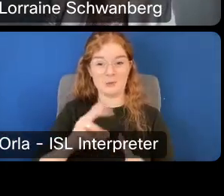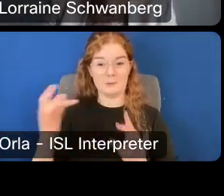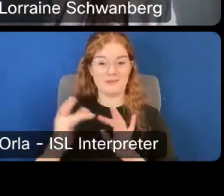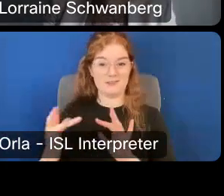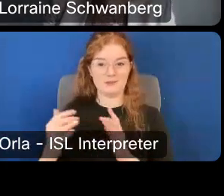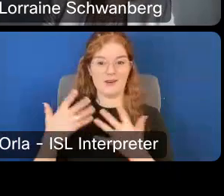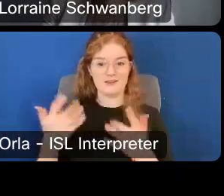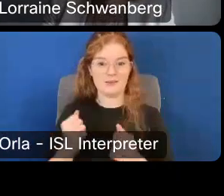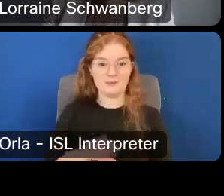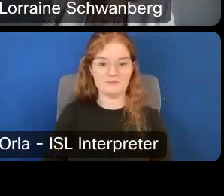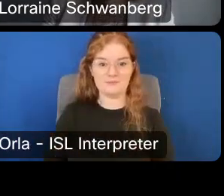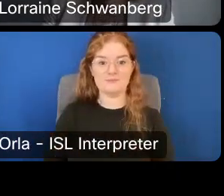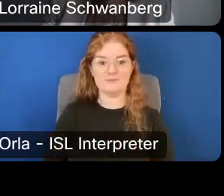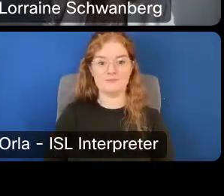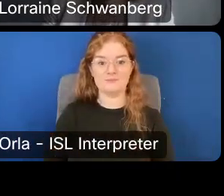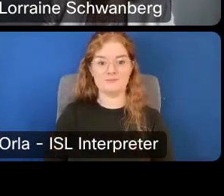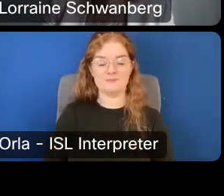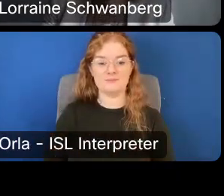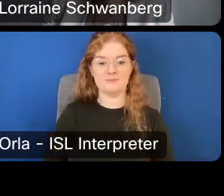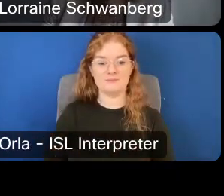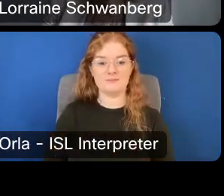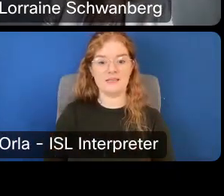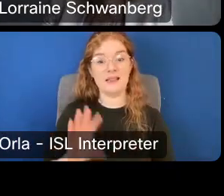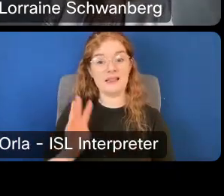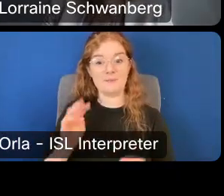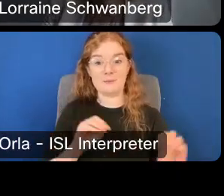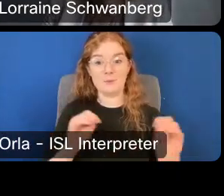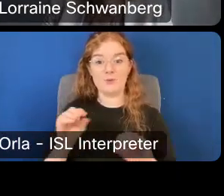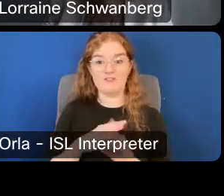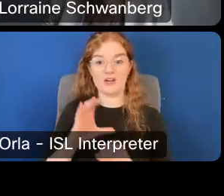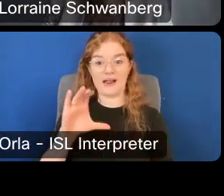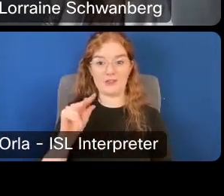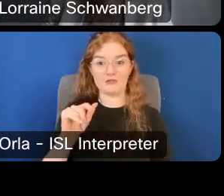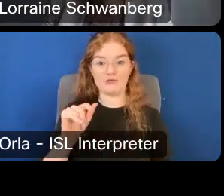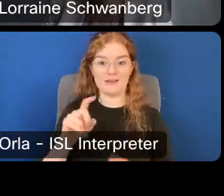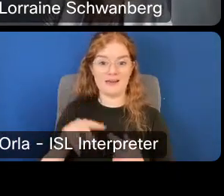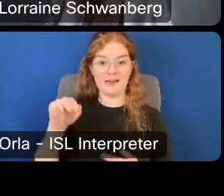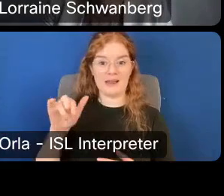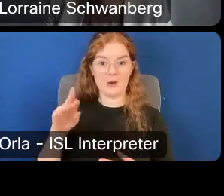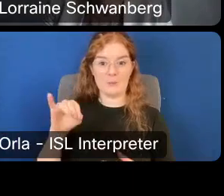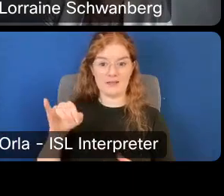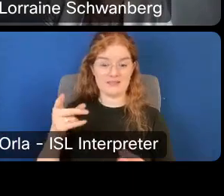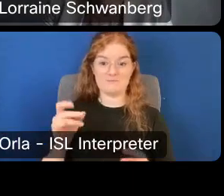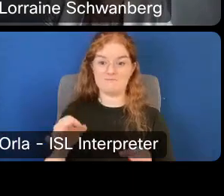while. Slight move as well for Catherine and Naomi, who've just done such a fantastic